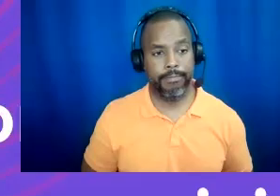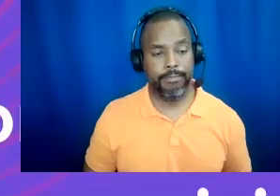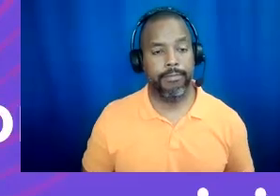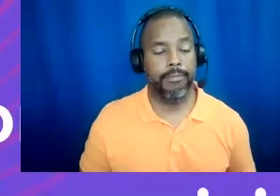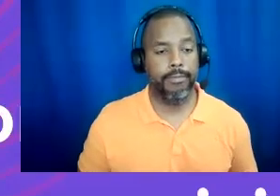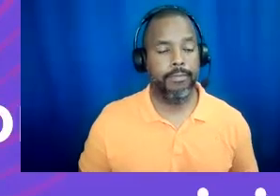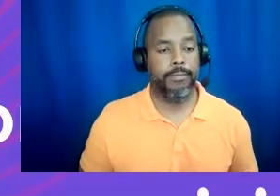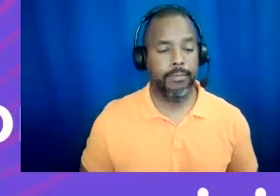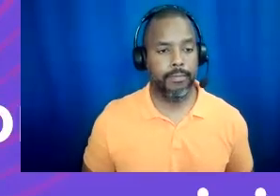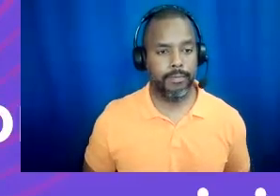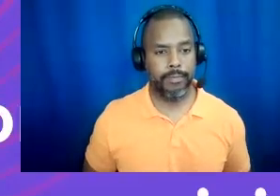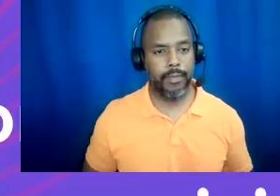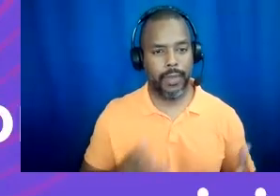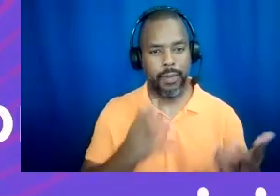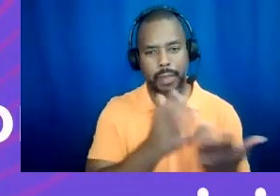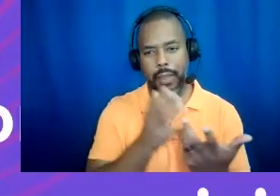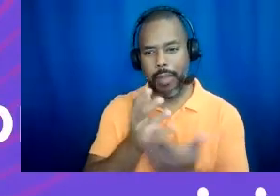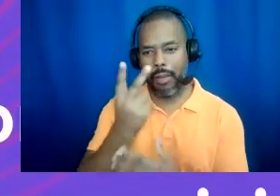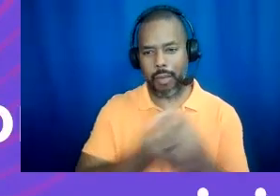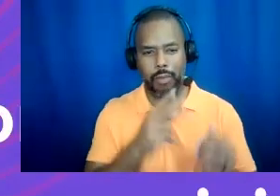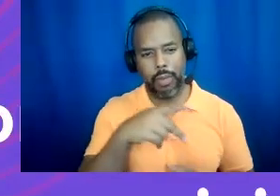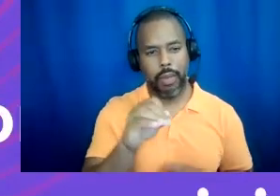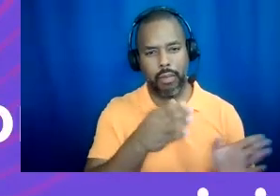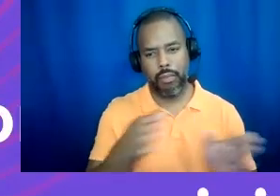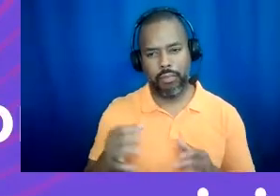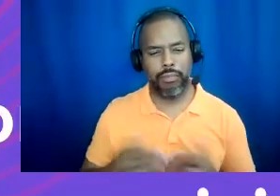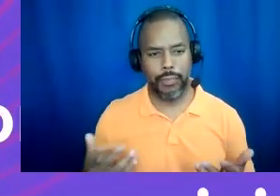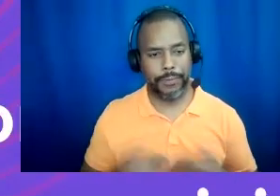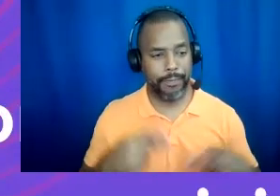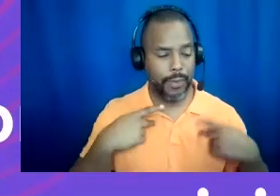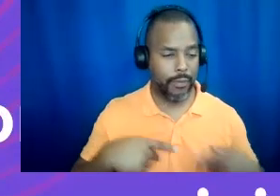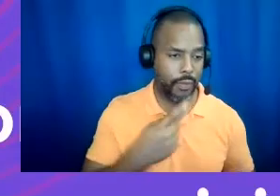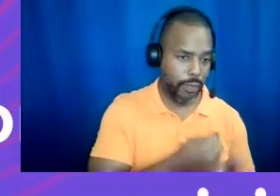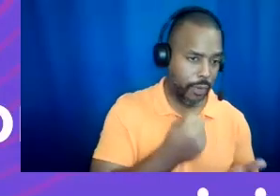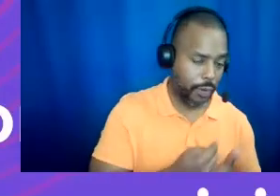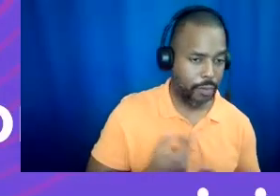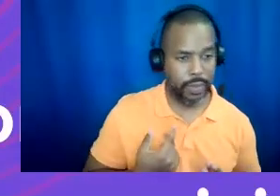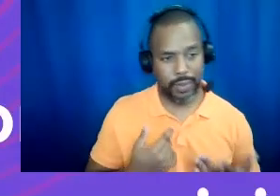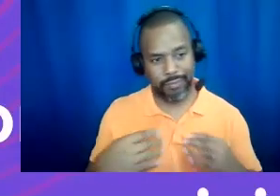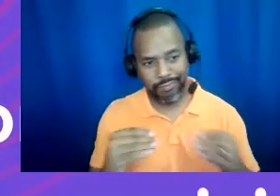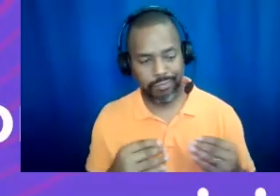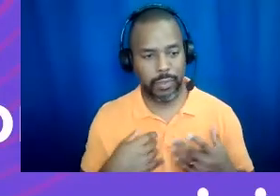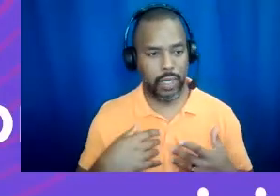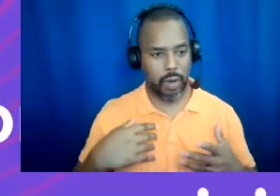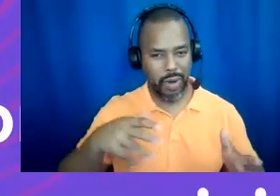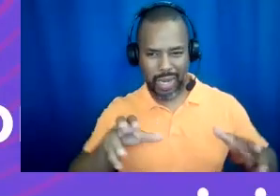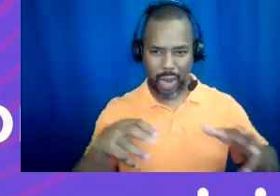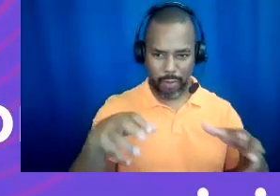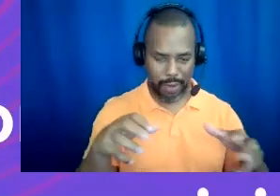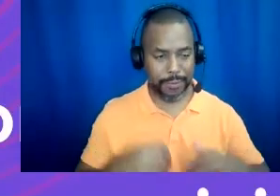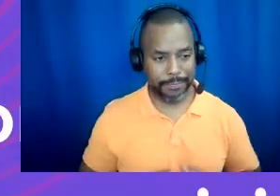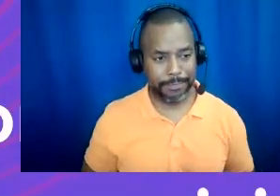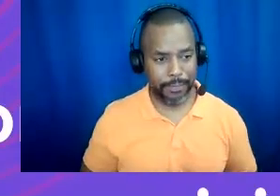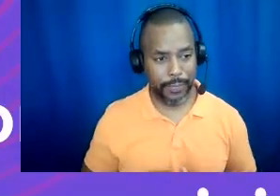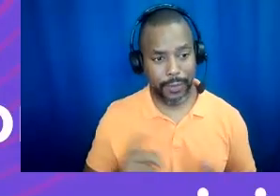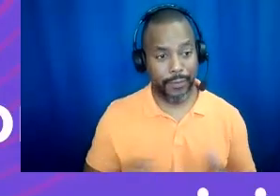So, things that pertain to both the PPO health plans: physical therapy, occupational therapy, and chiropractic. The first 5 visits of